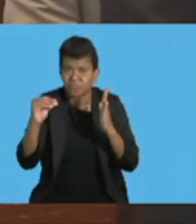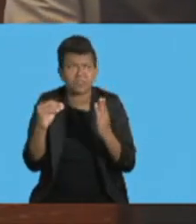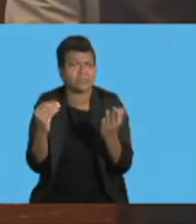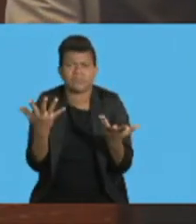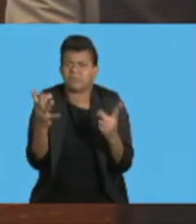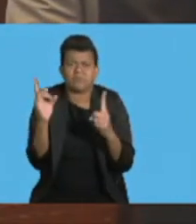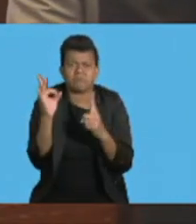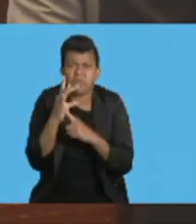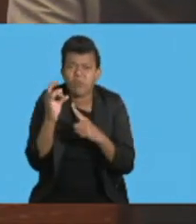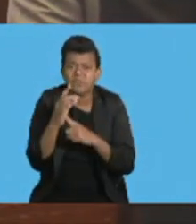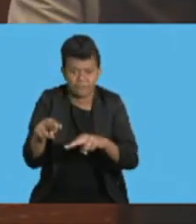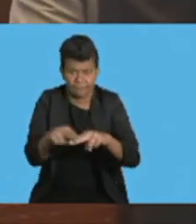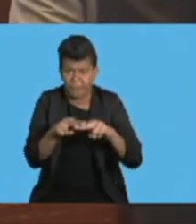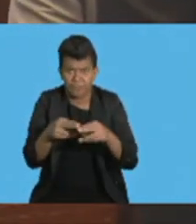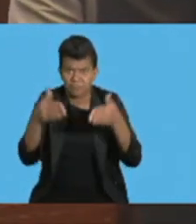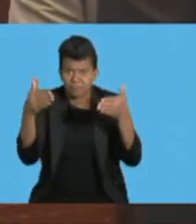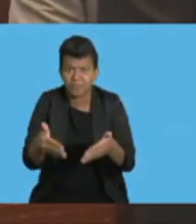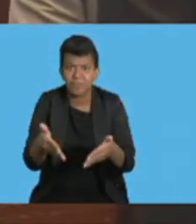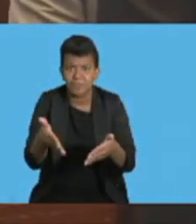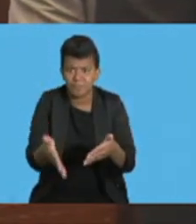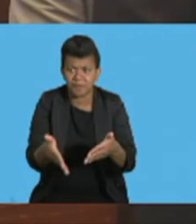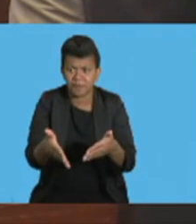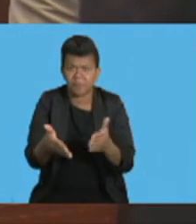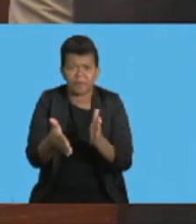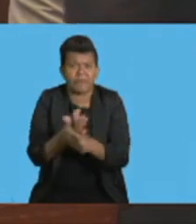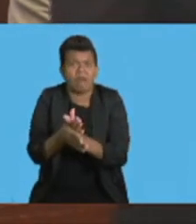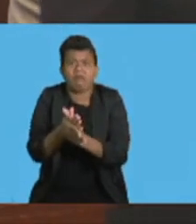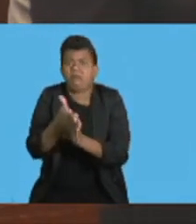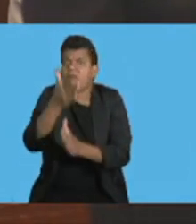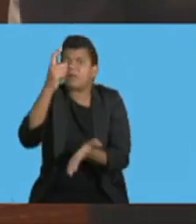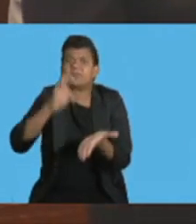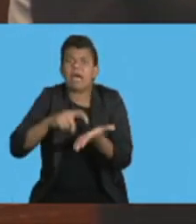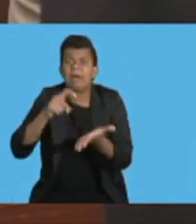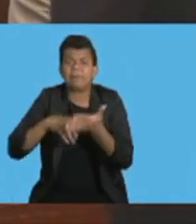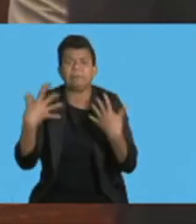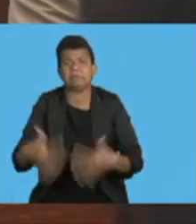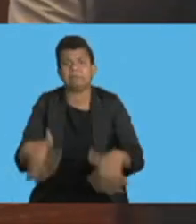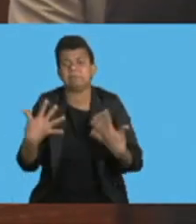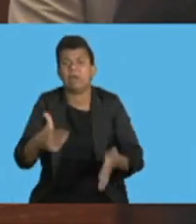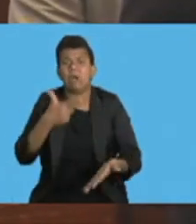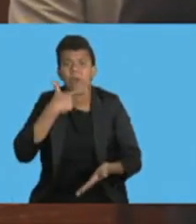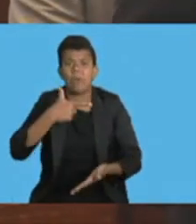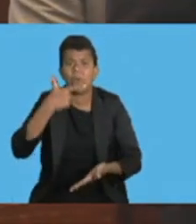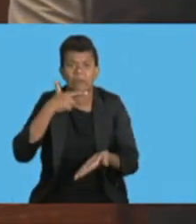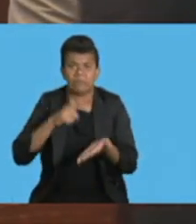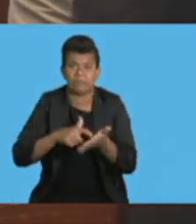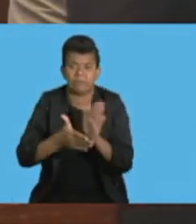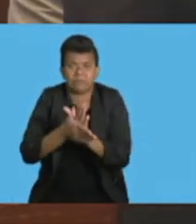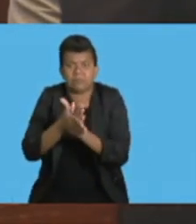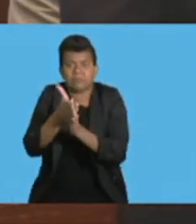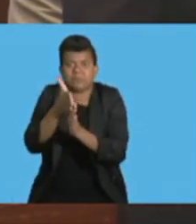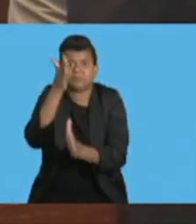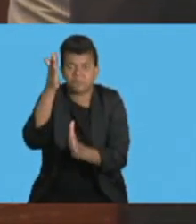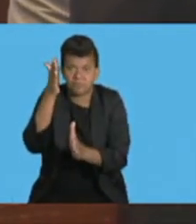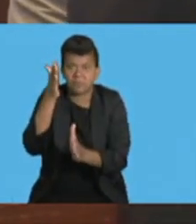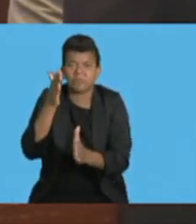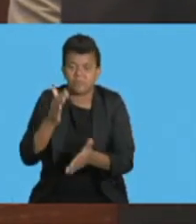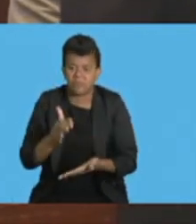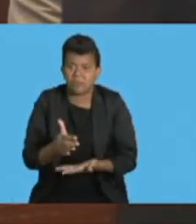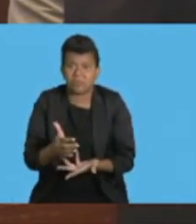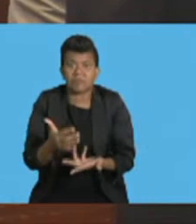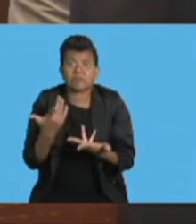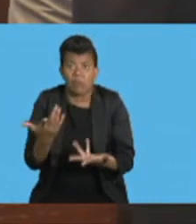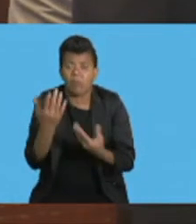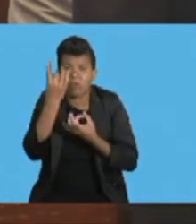real estate in PNG. And currently, the rent that we will be paying in PNG will be highest among all the embassies. So that actually shows the value of the